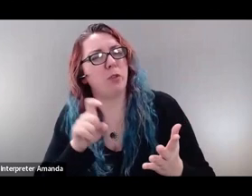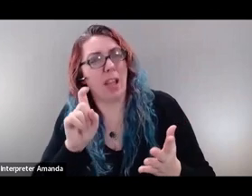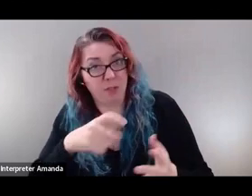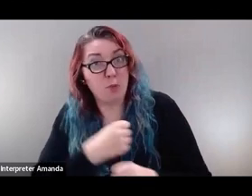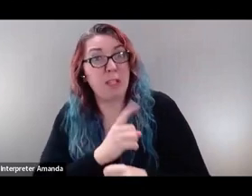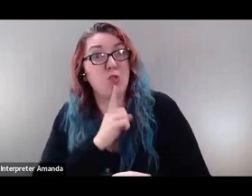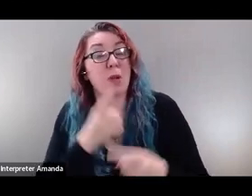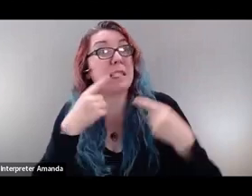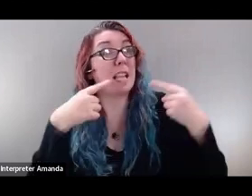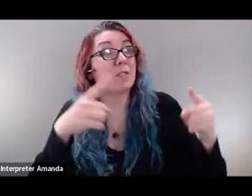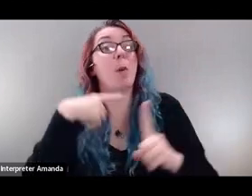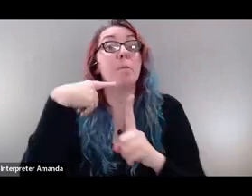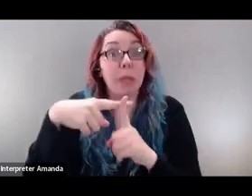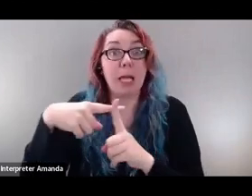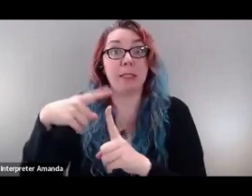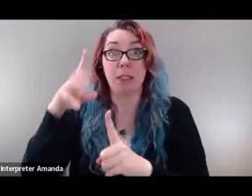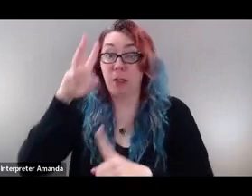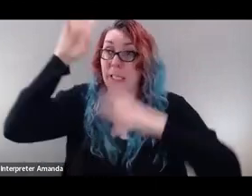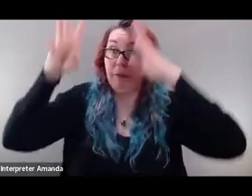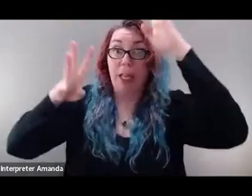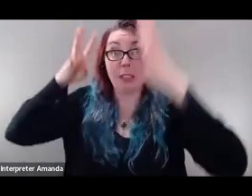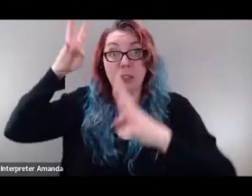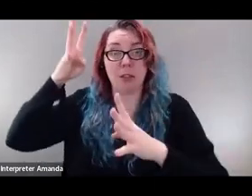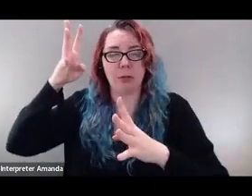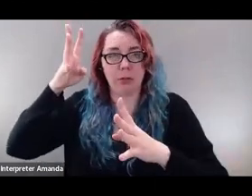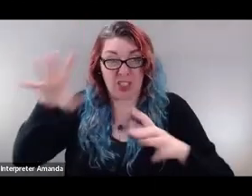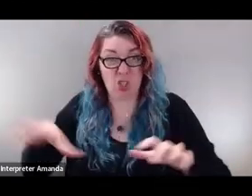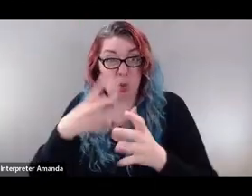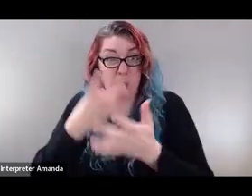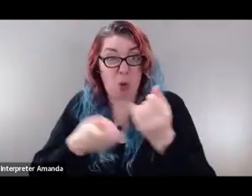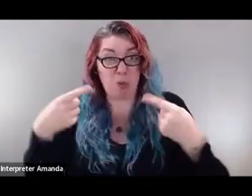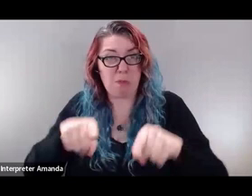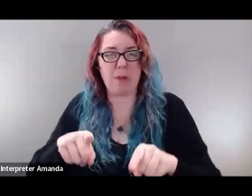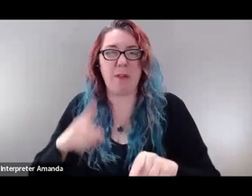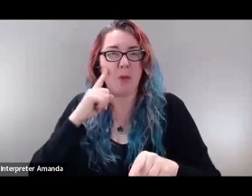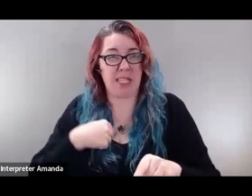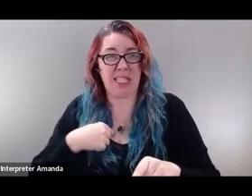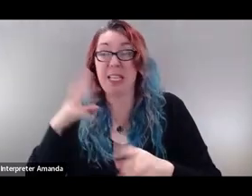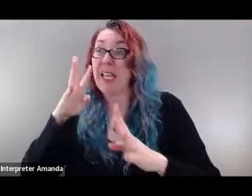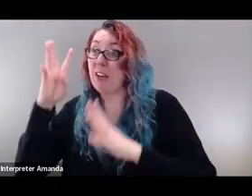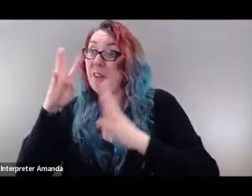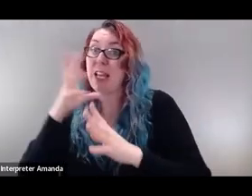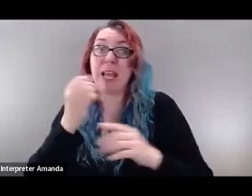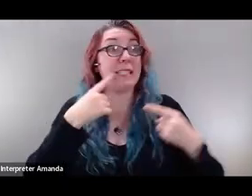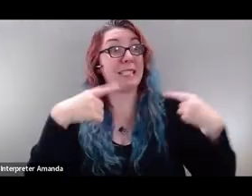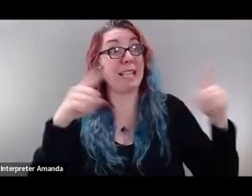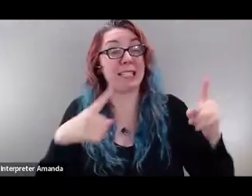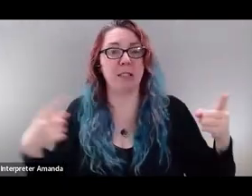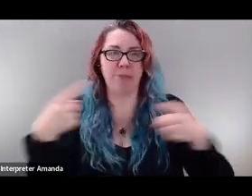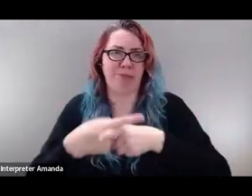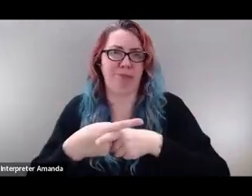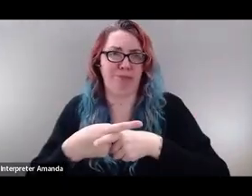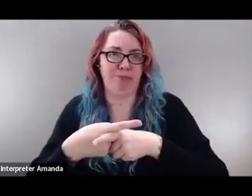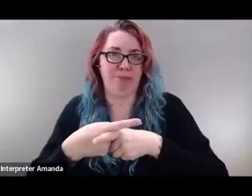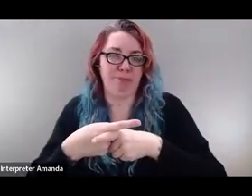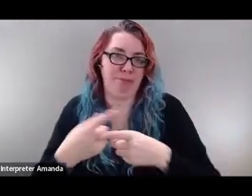me to innovate? Like, the word innovation and guaranteed success seem in conflict for me. So someone should tell them to